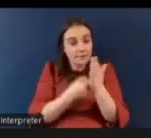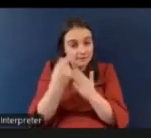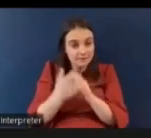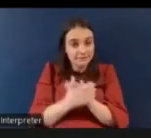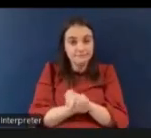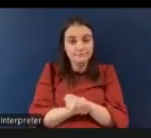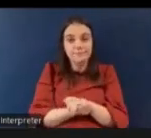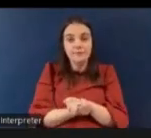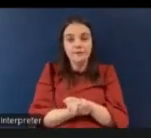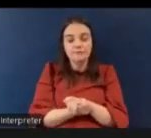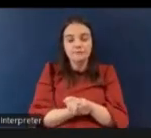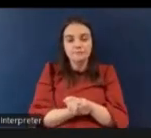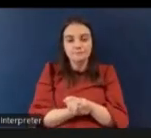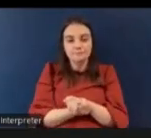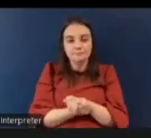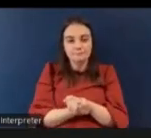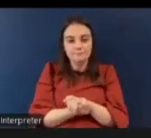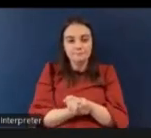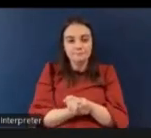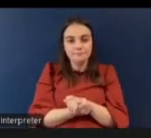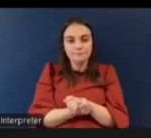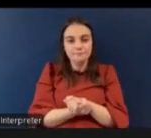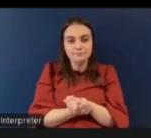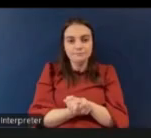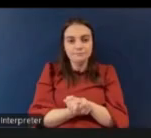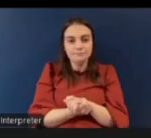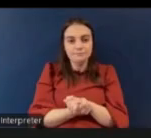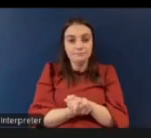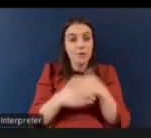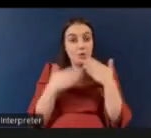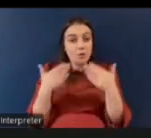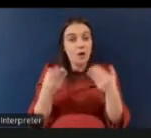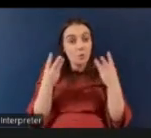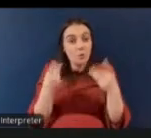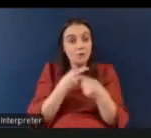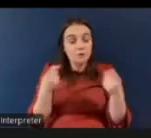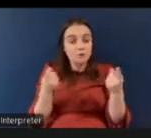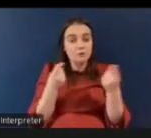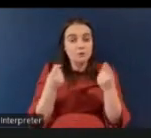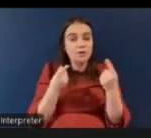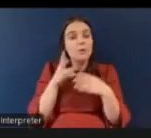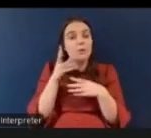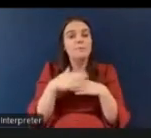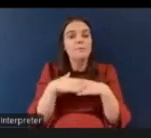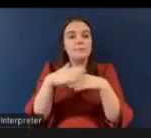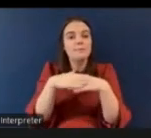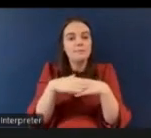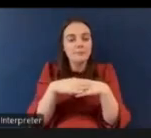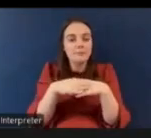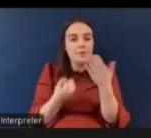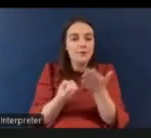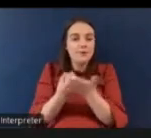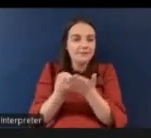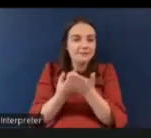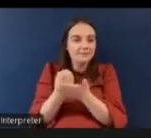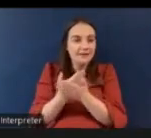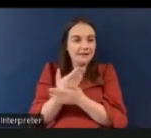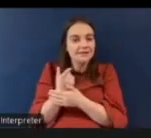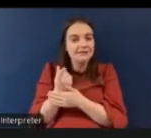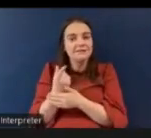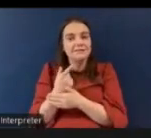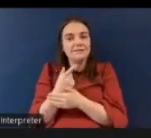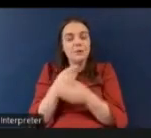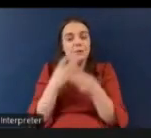And what we want you all to do, and there'll be another slide with further instructions, so no worries, is to take one of